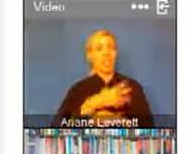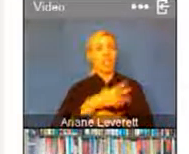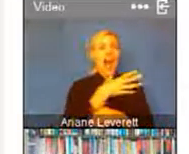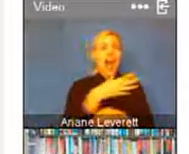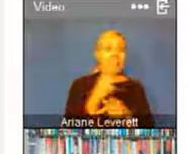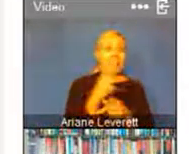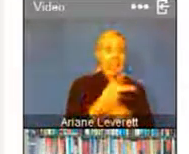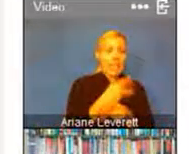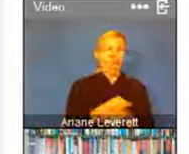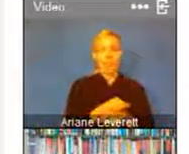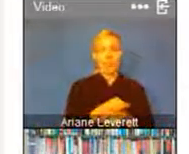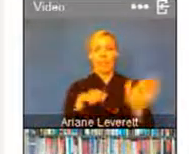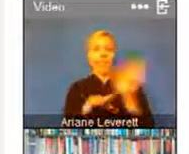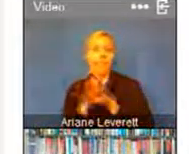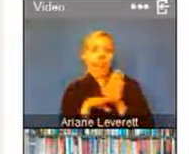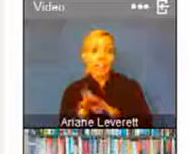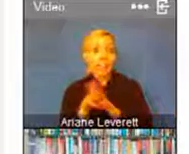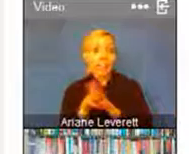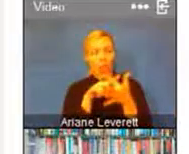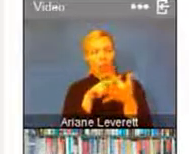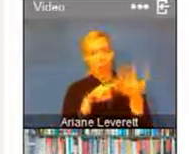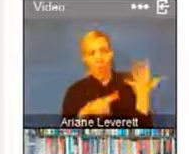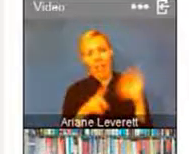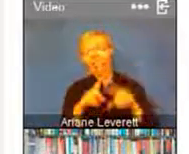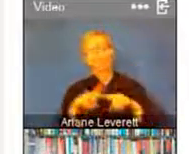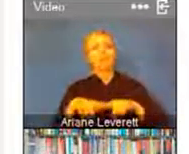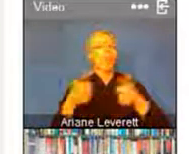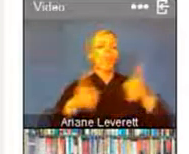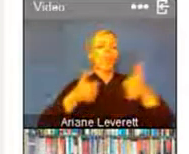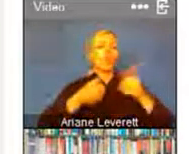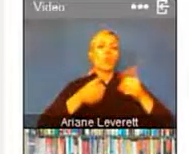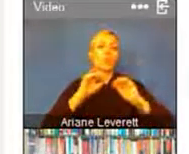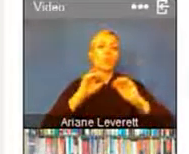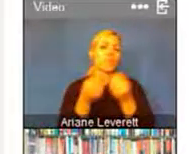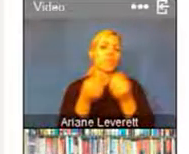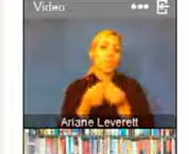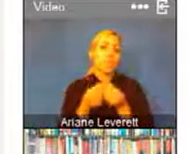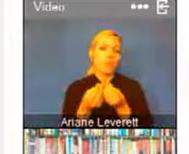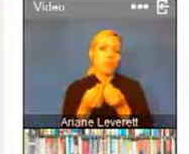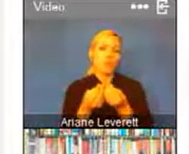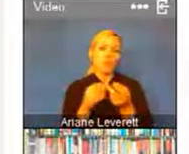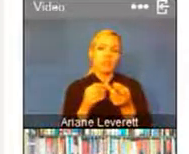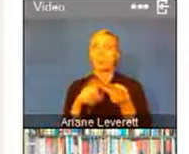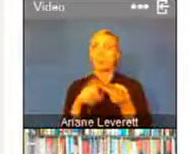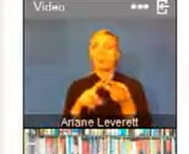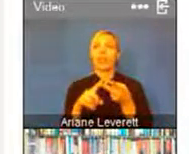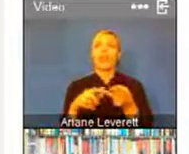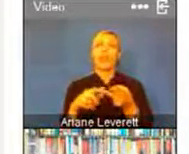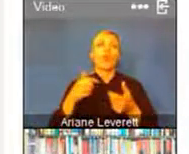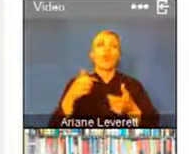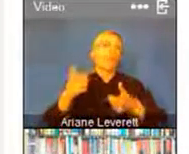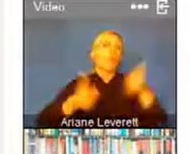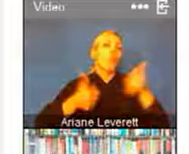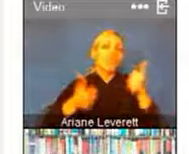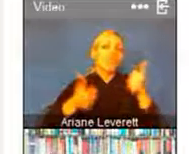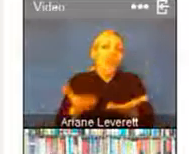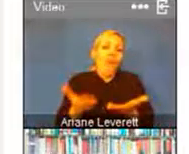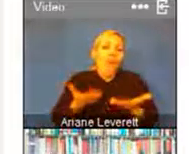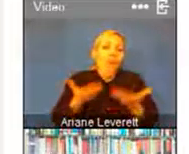different words, terms are being used for early childhood education, from early childhood care, early